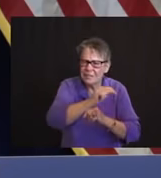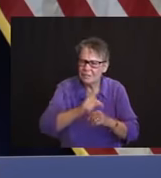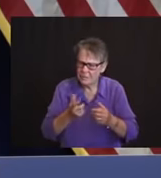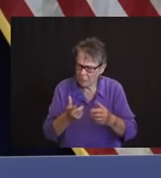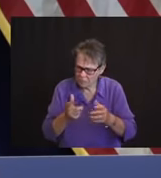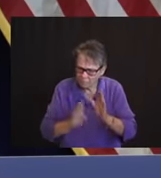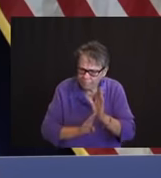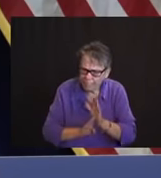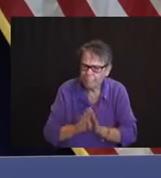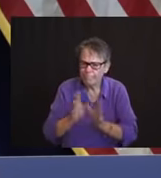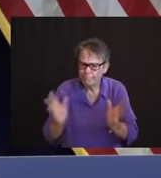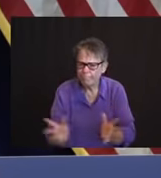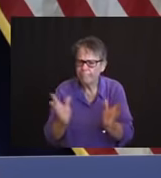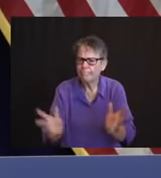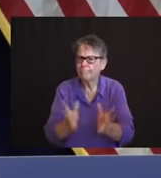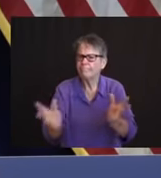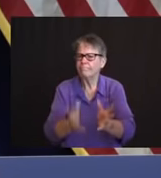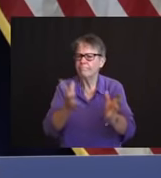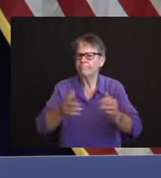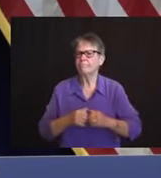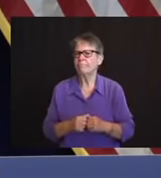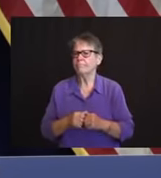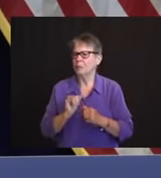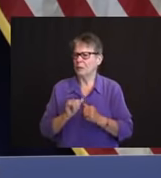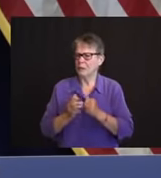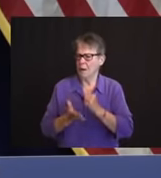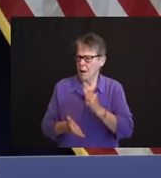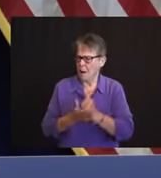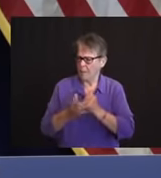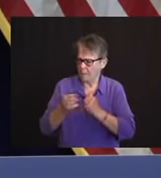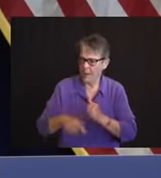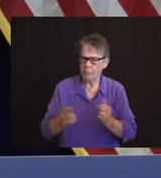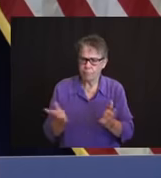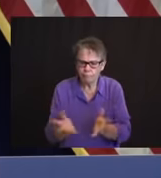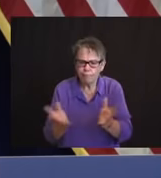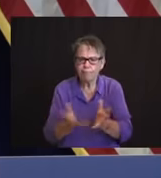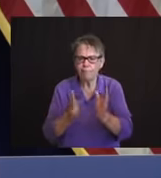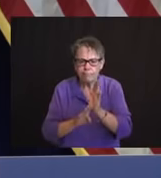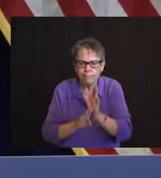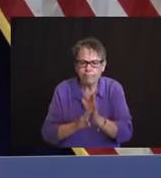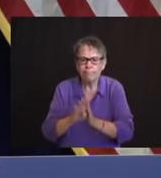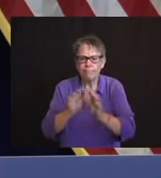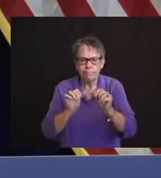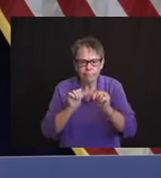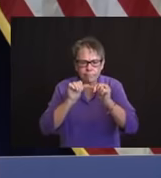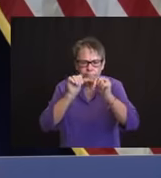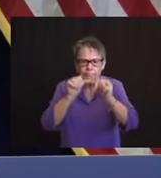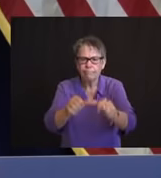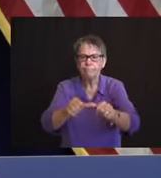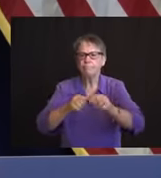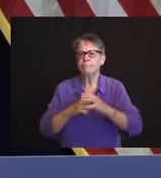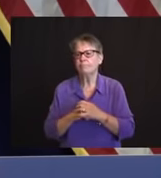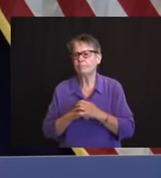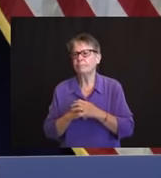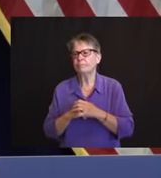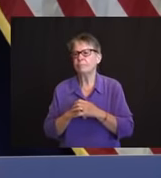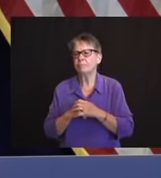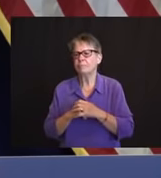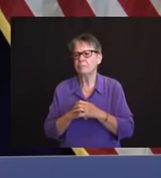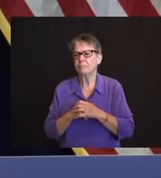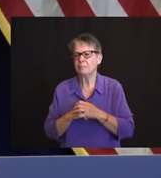the economy as we restart the recovery. And I'd like to give a shout out to Atlantic County County Executive